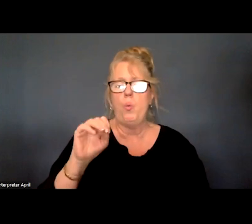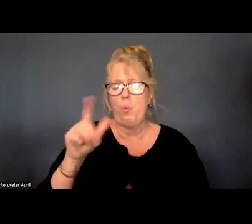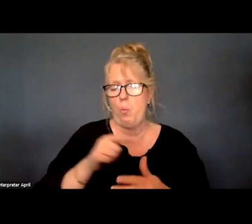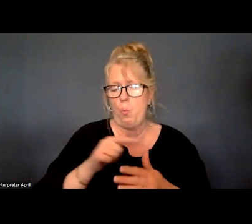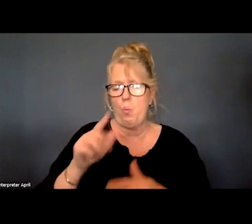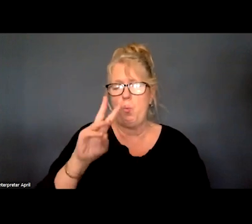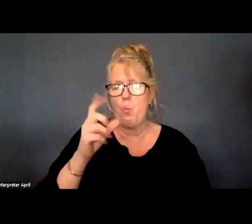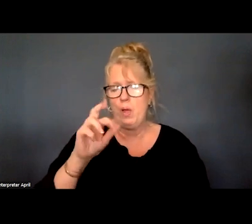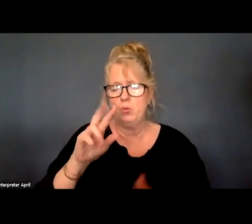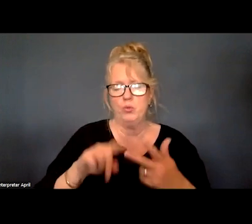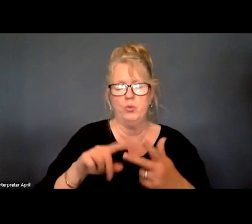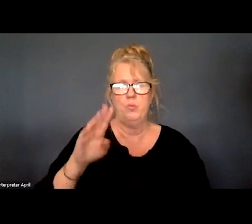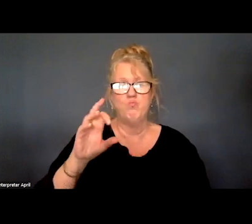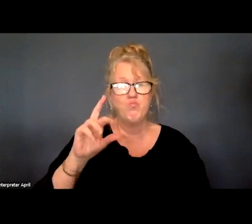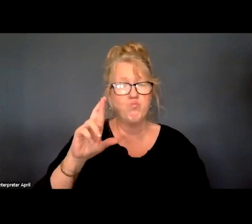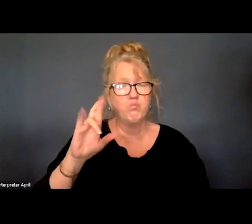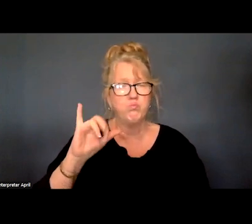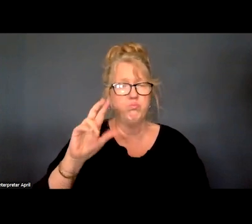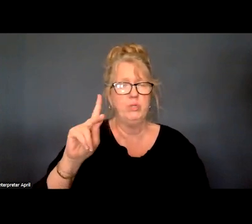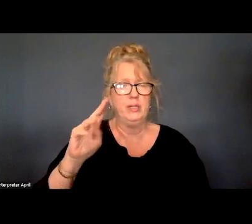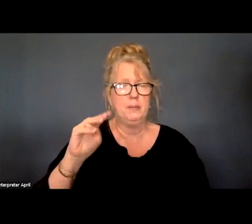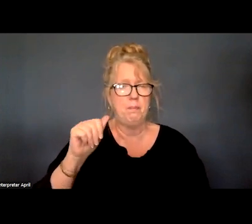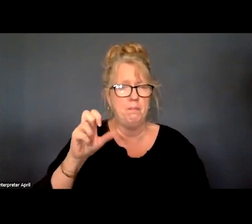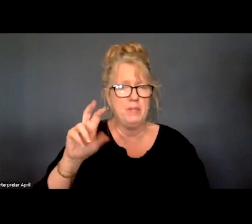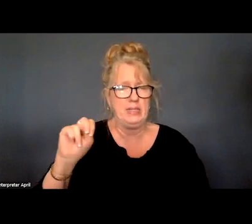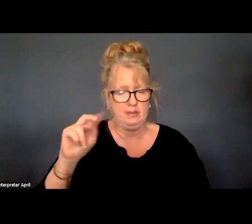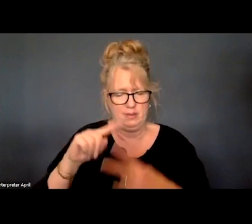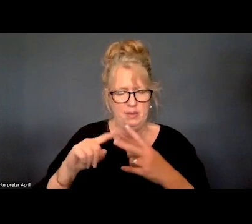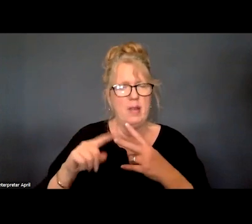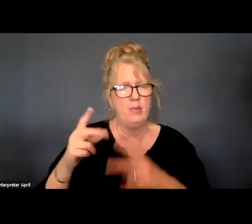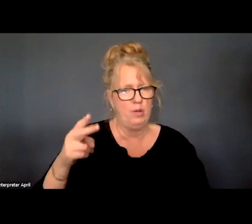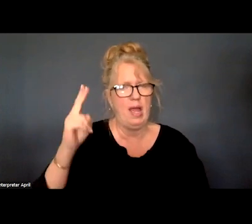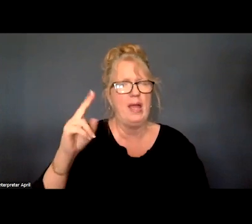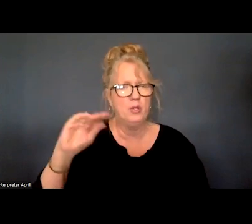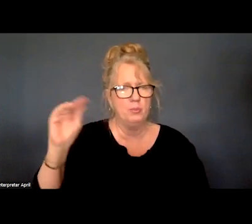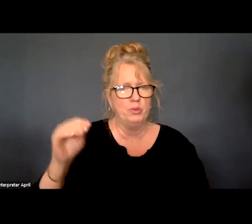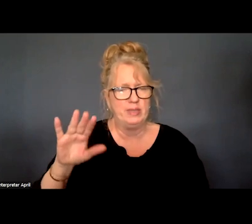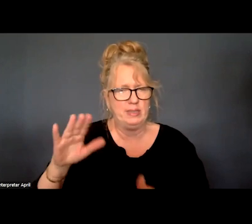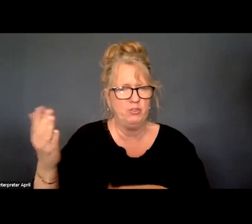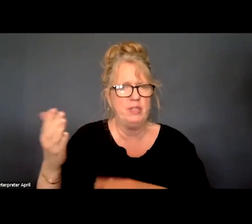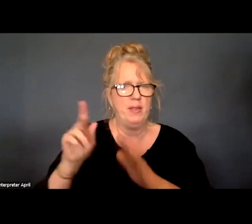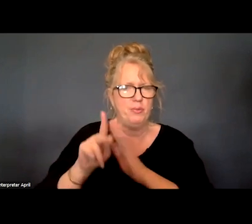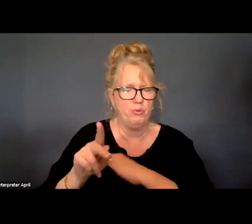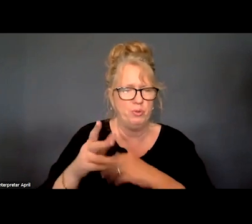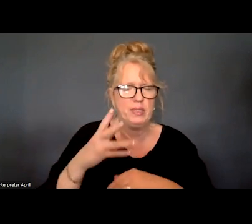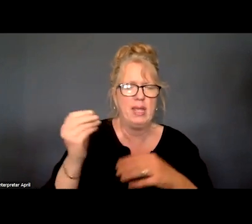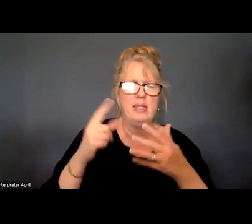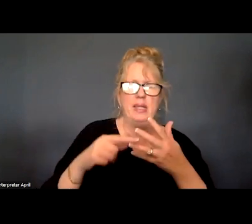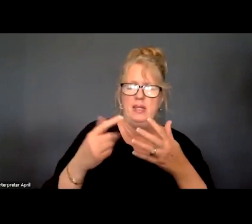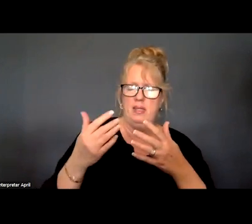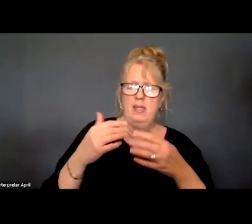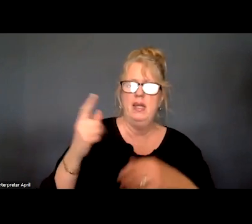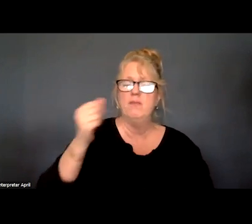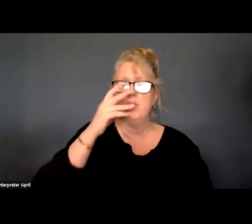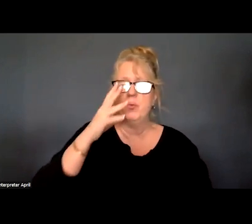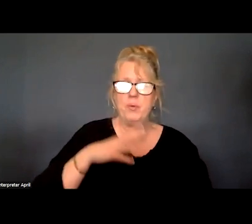higher risk of 1.7 and 1.6 times the overall rate. And then laborers, one of the most populous occupations in construction, had a rate of